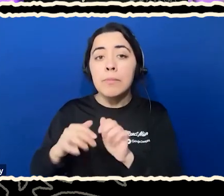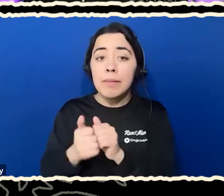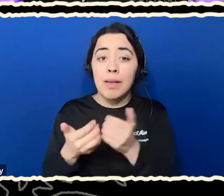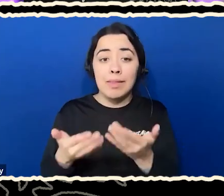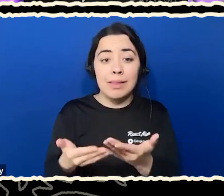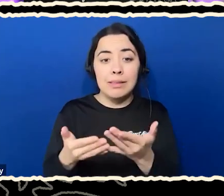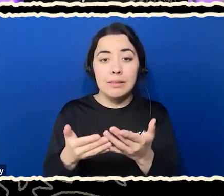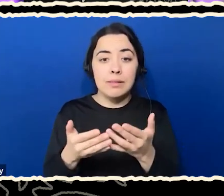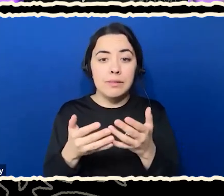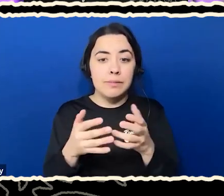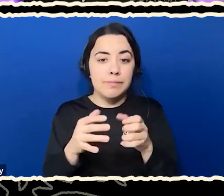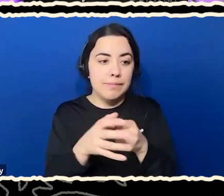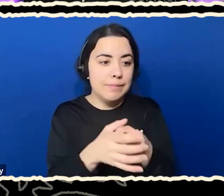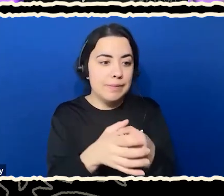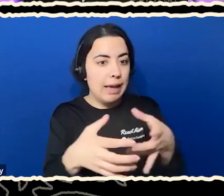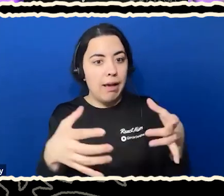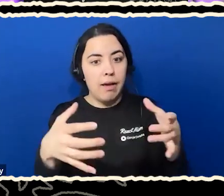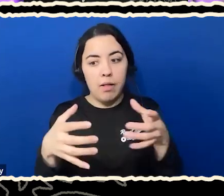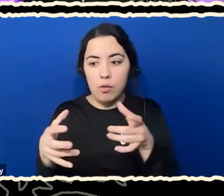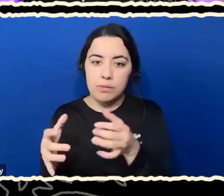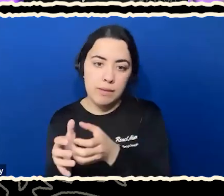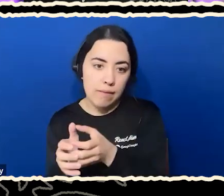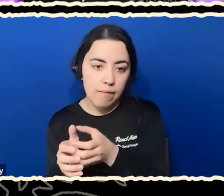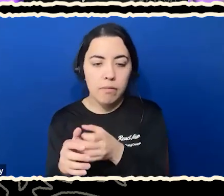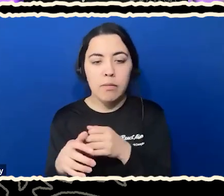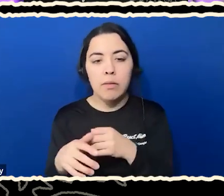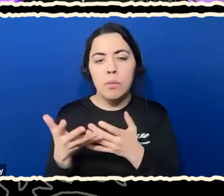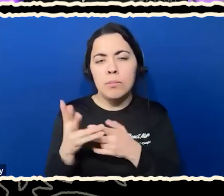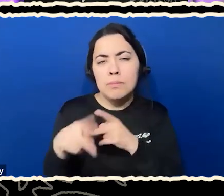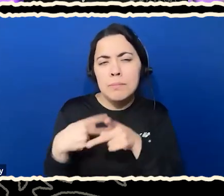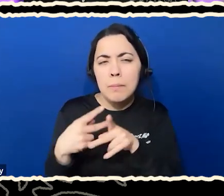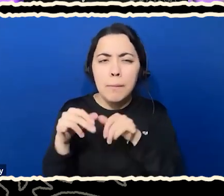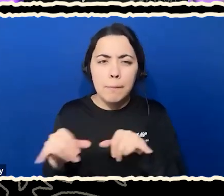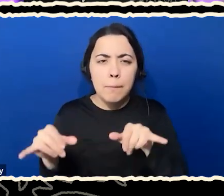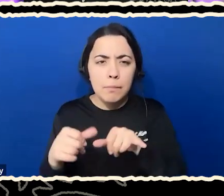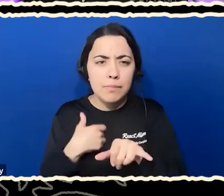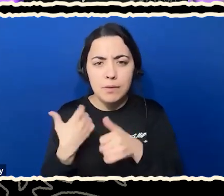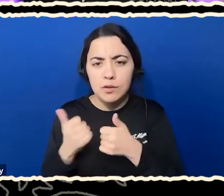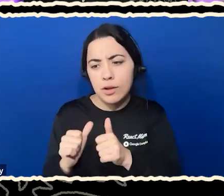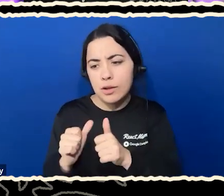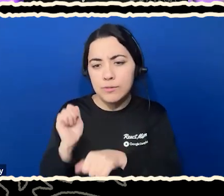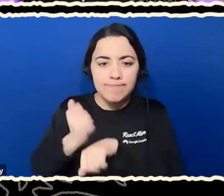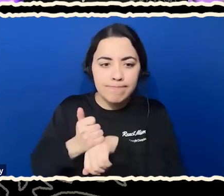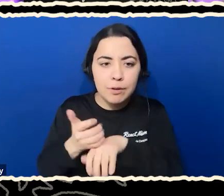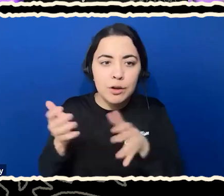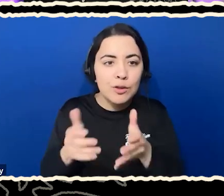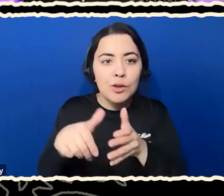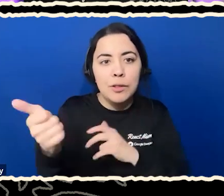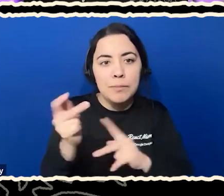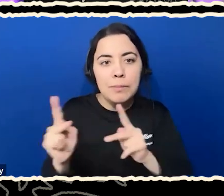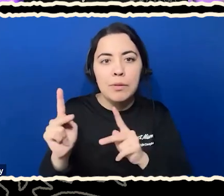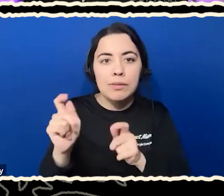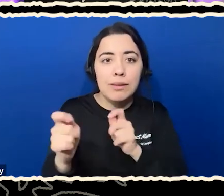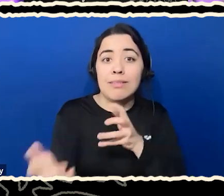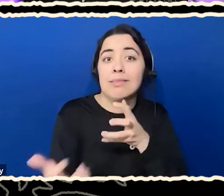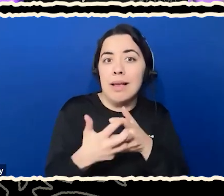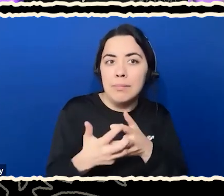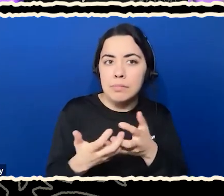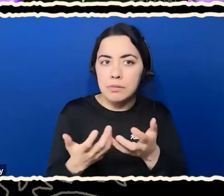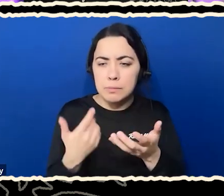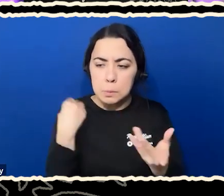scale, or what kind of patterns am I trying to enforce or encourage people to adopt.